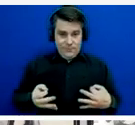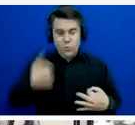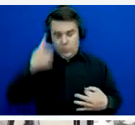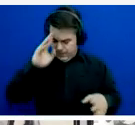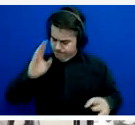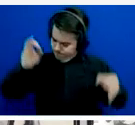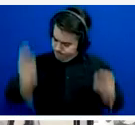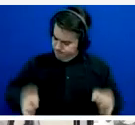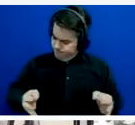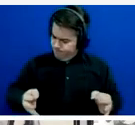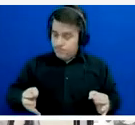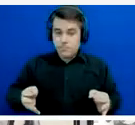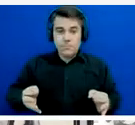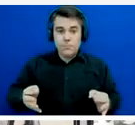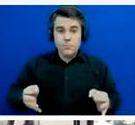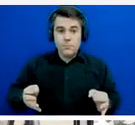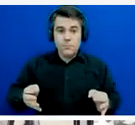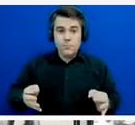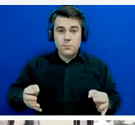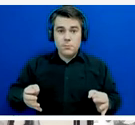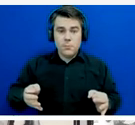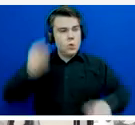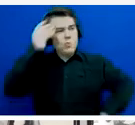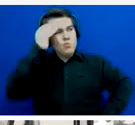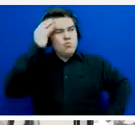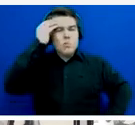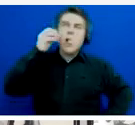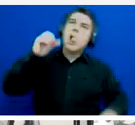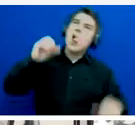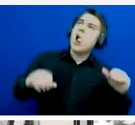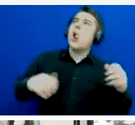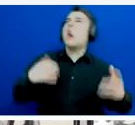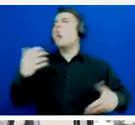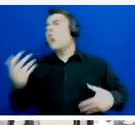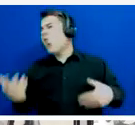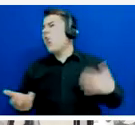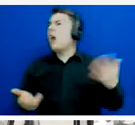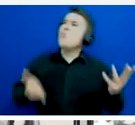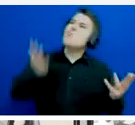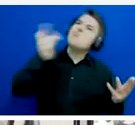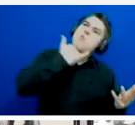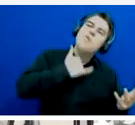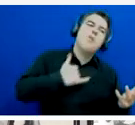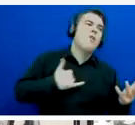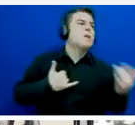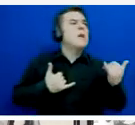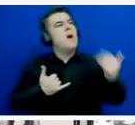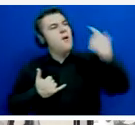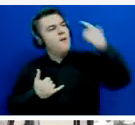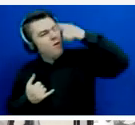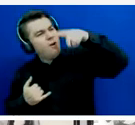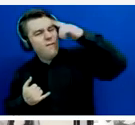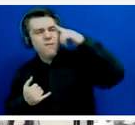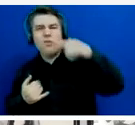something, we stop mulling over, why we did it wrong and why I am where I am now. And we look at our